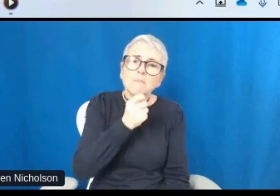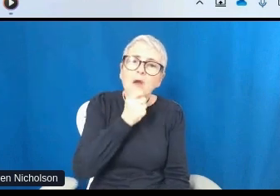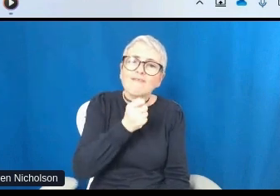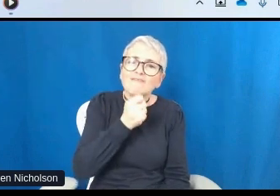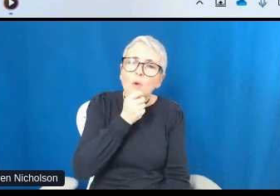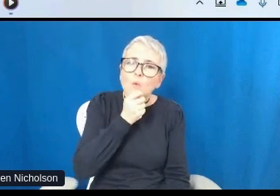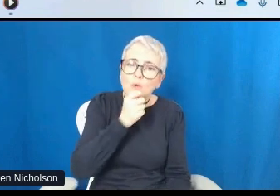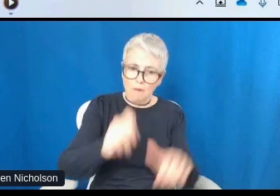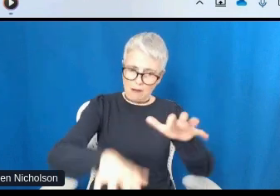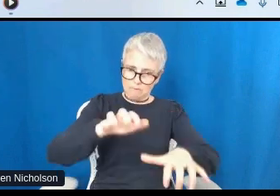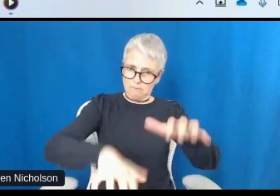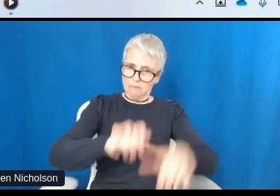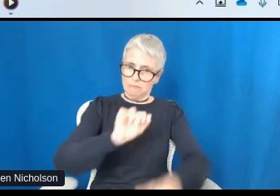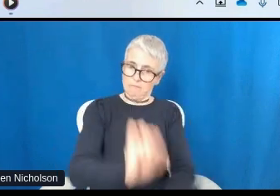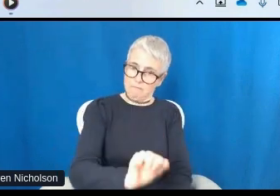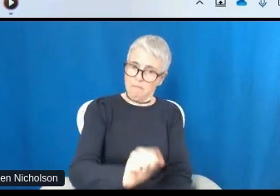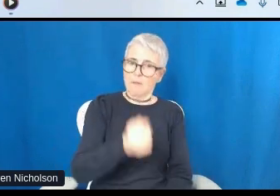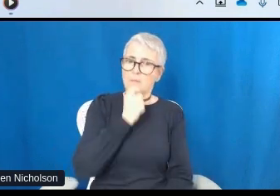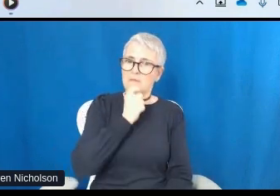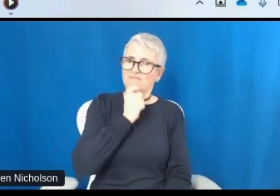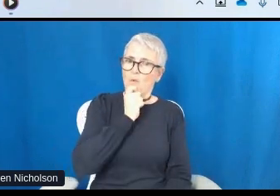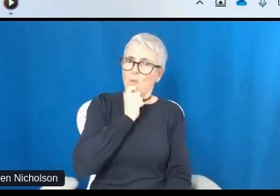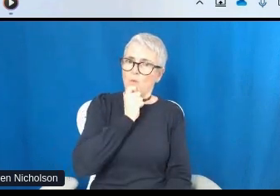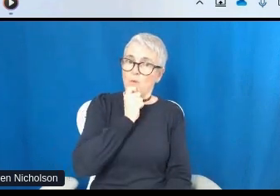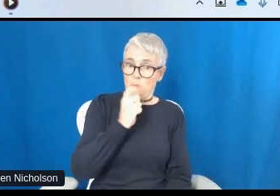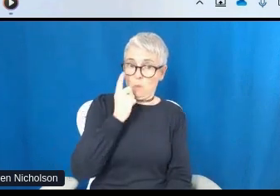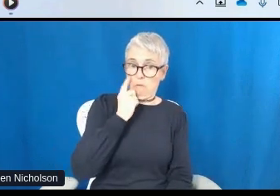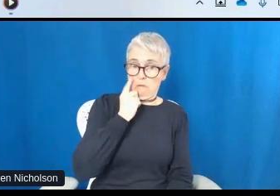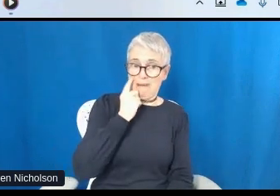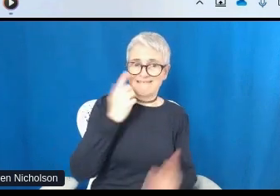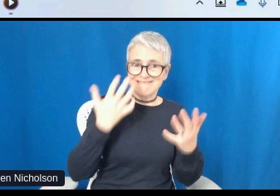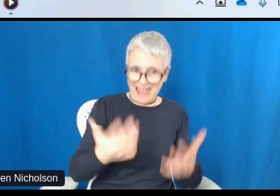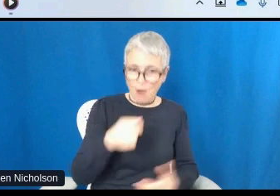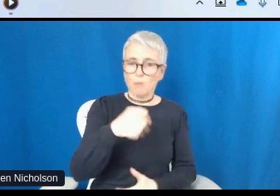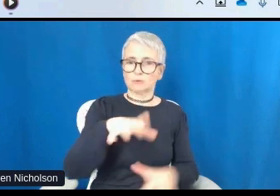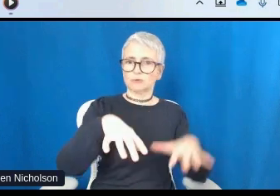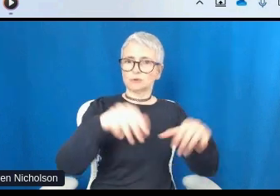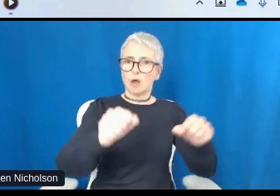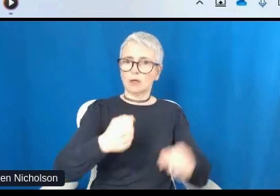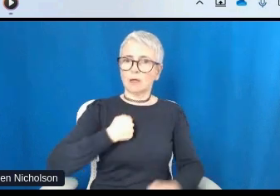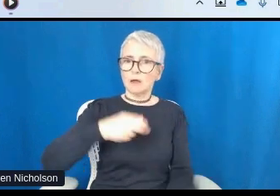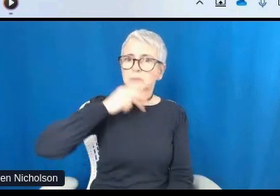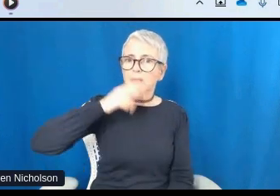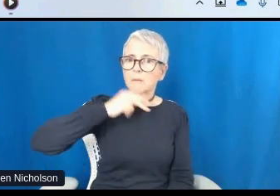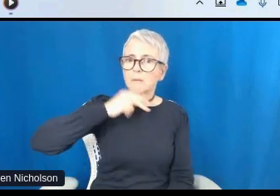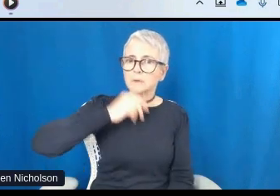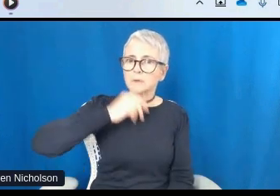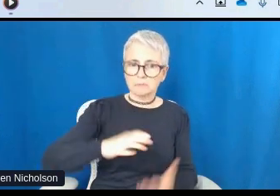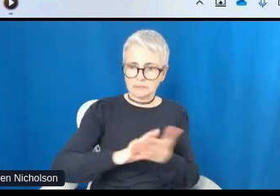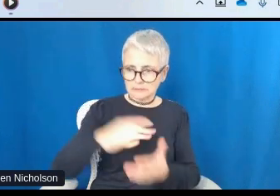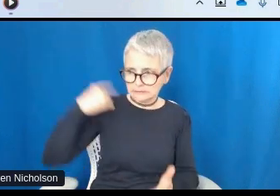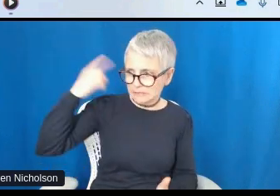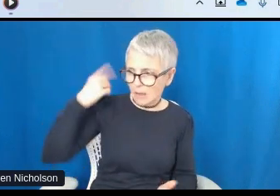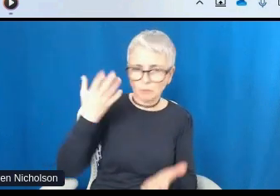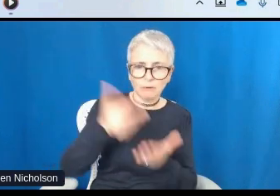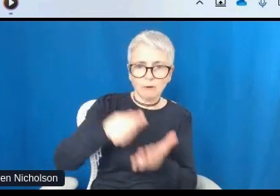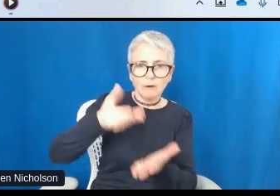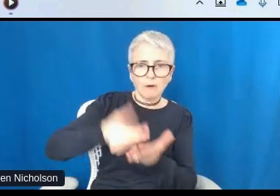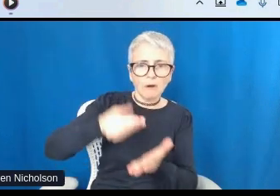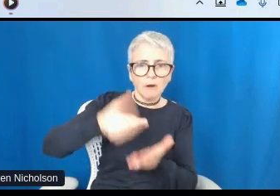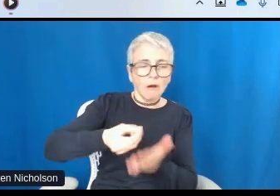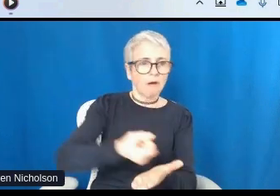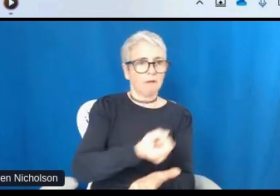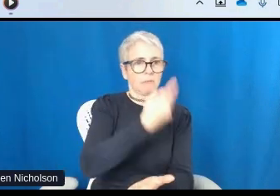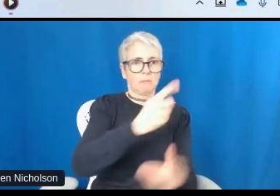So as soon as I turn that on, you'll notice that it starts captioning any of the audio it's picking up from my microphone. So imagine I'm now in a meeting, I've